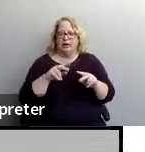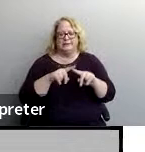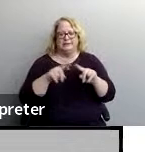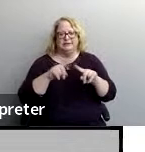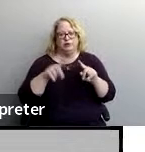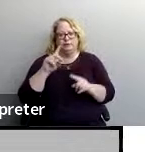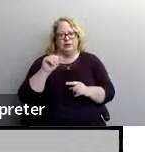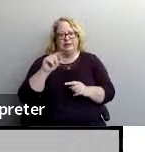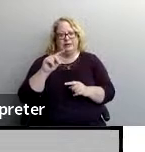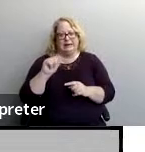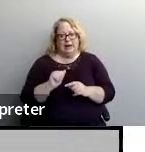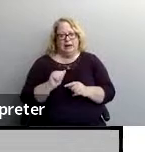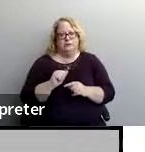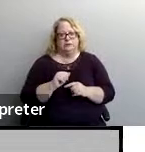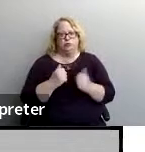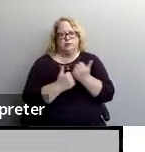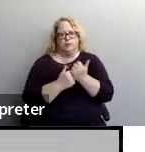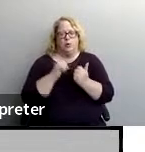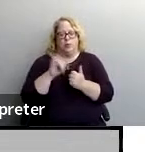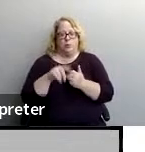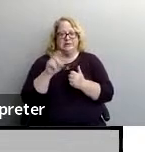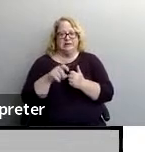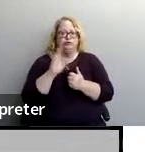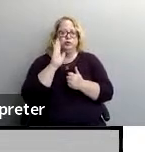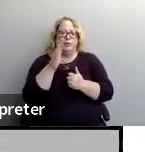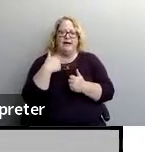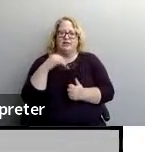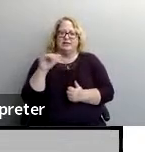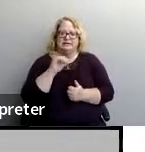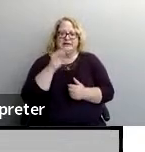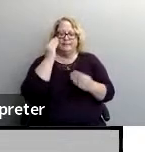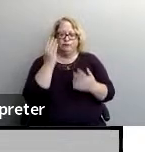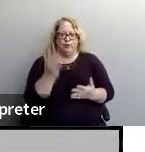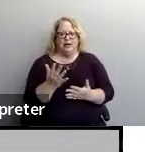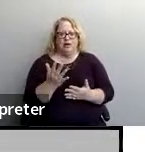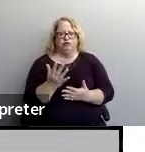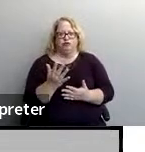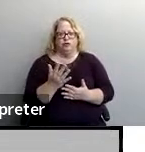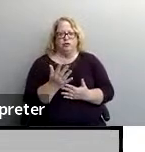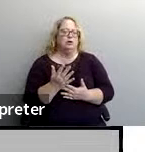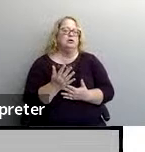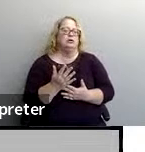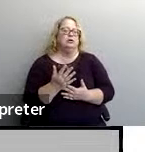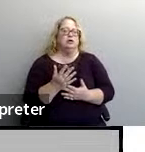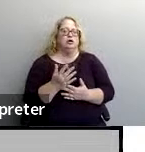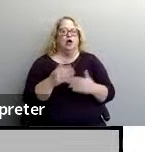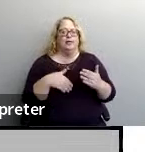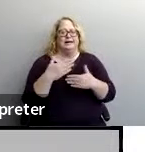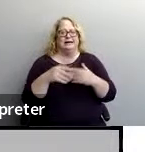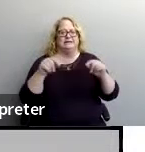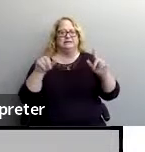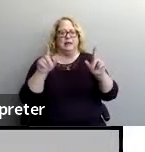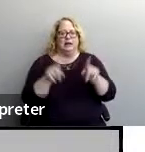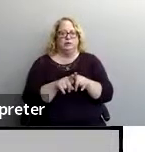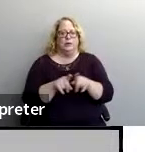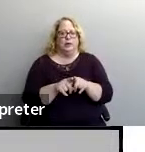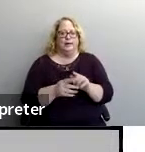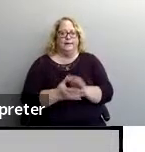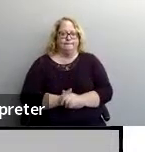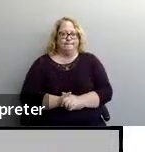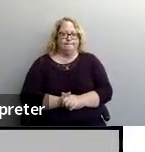those needs. And you will have the same information, the remaining information on the next slide as well.